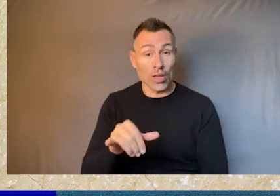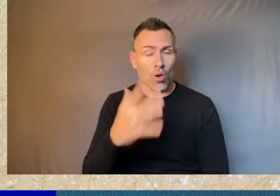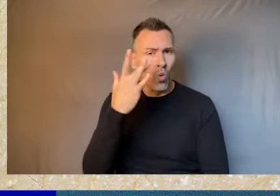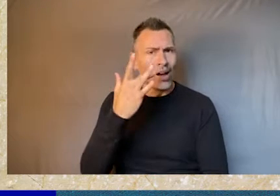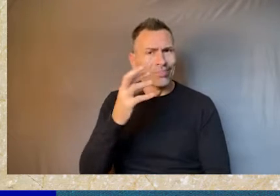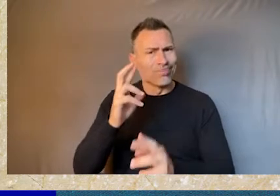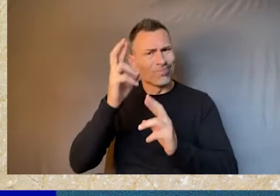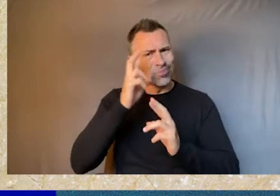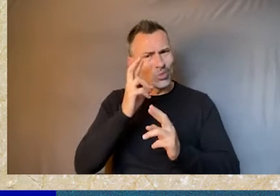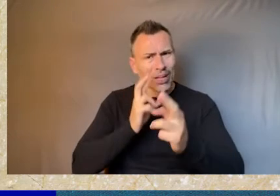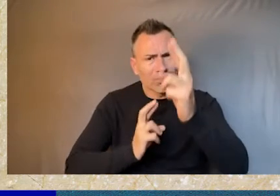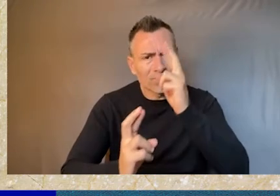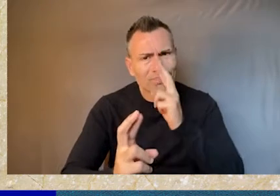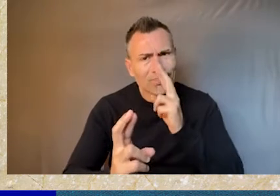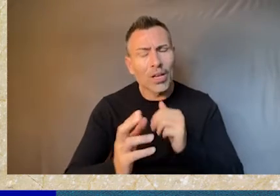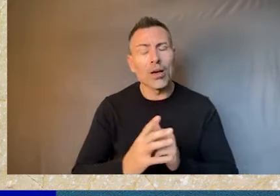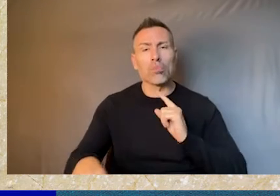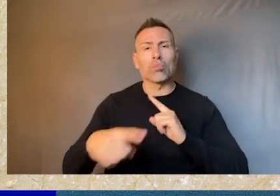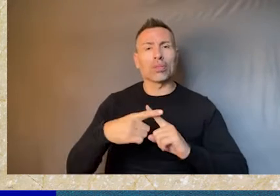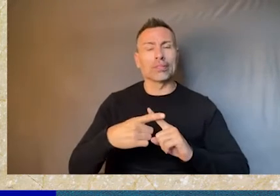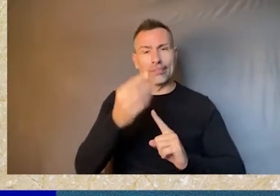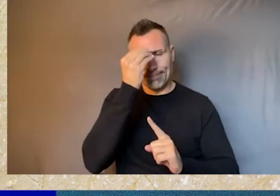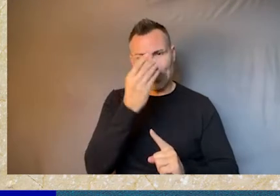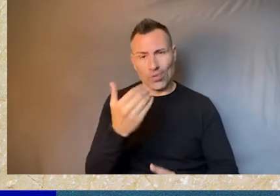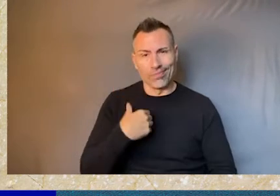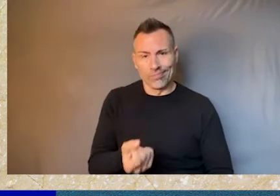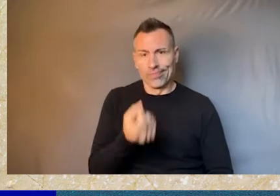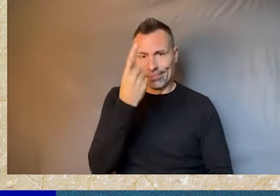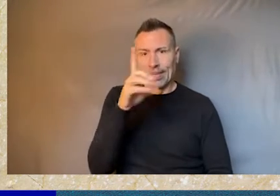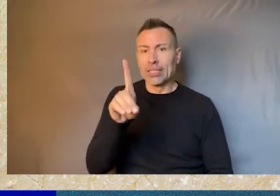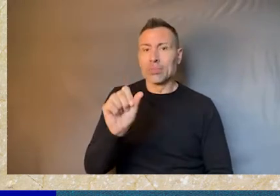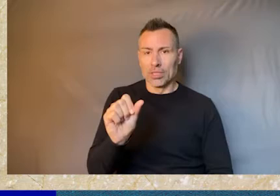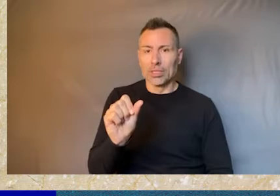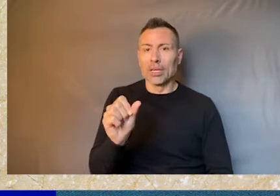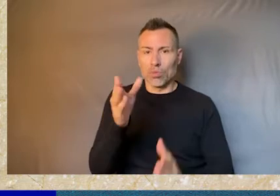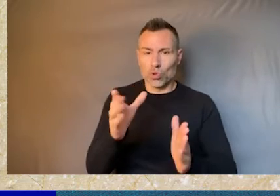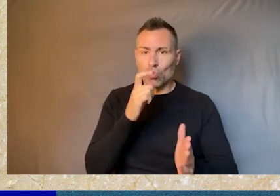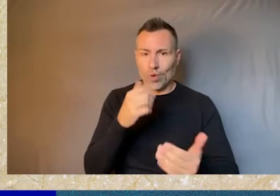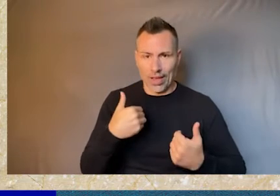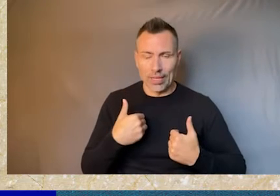that you understand disability and people with disability.